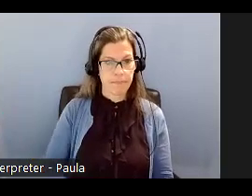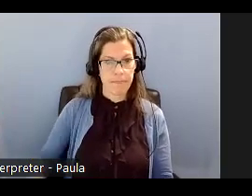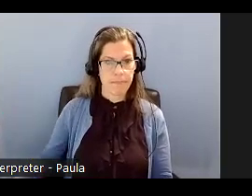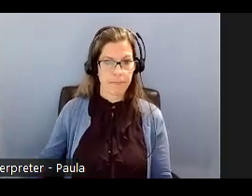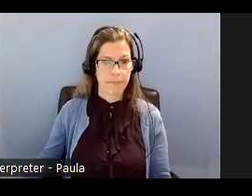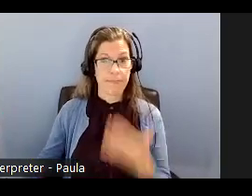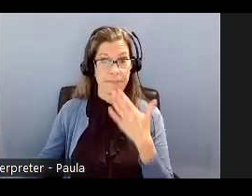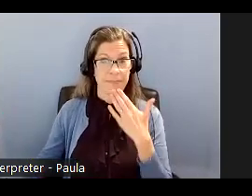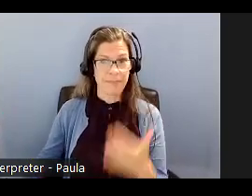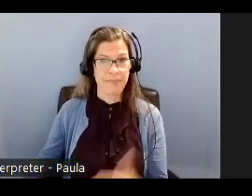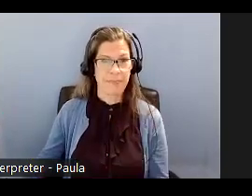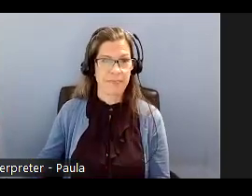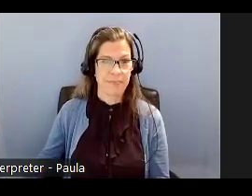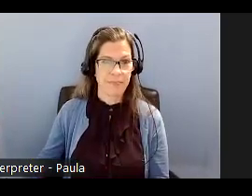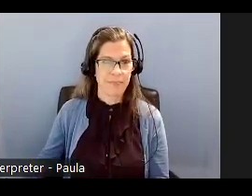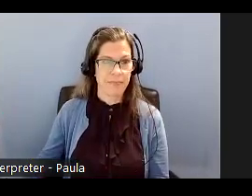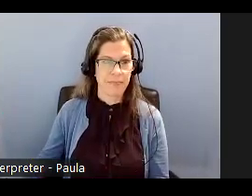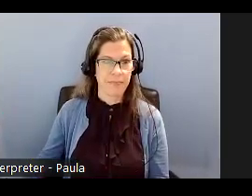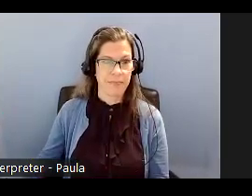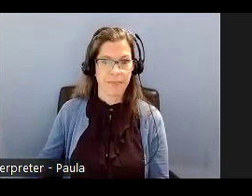All right, thank you.